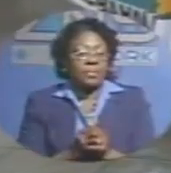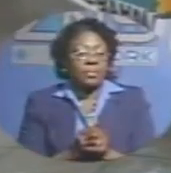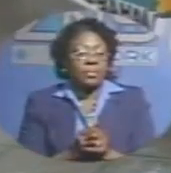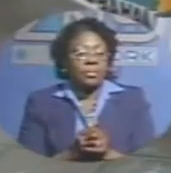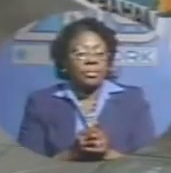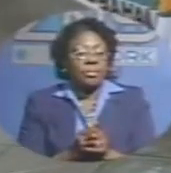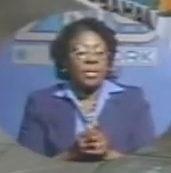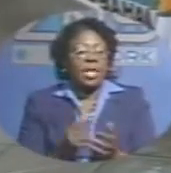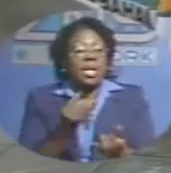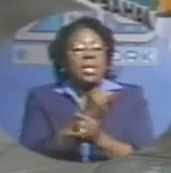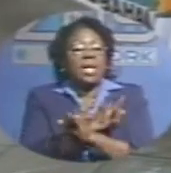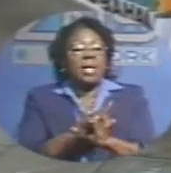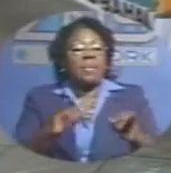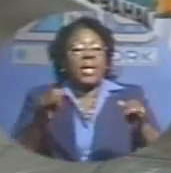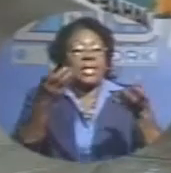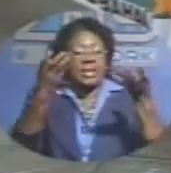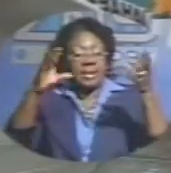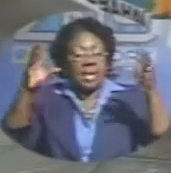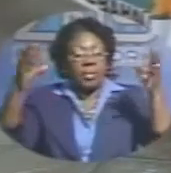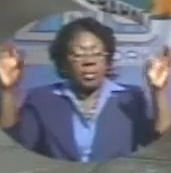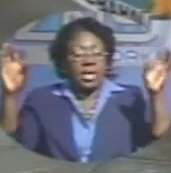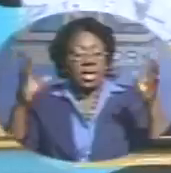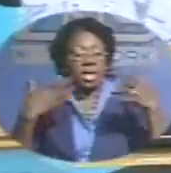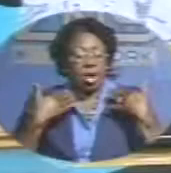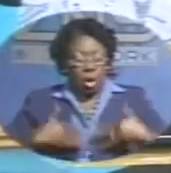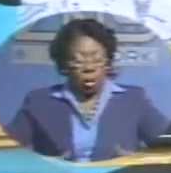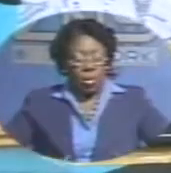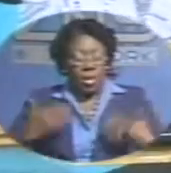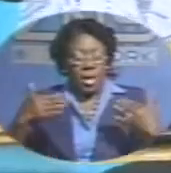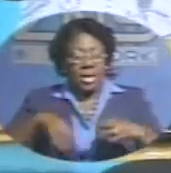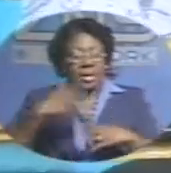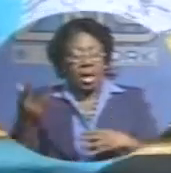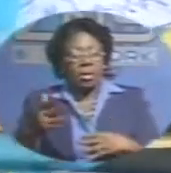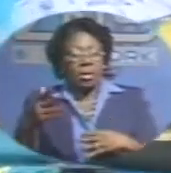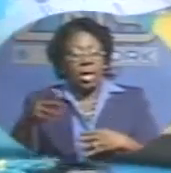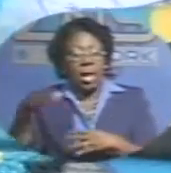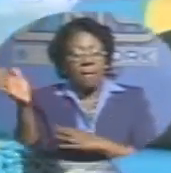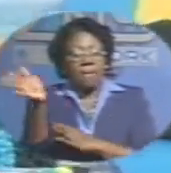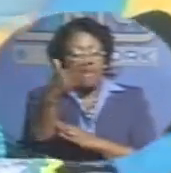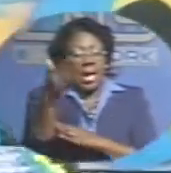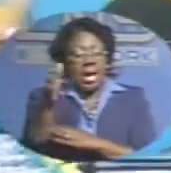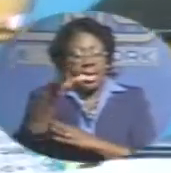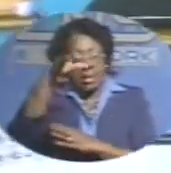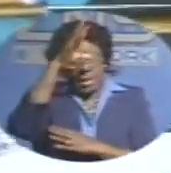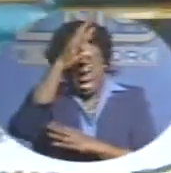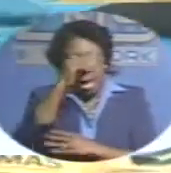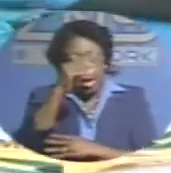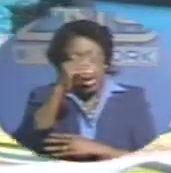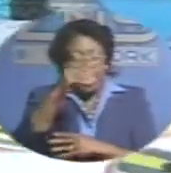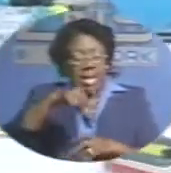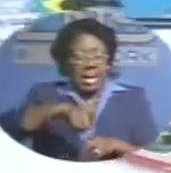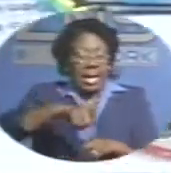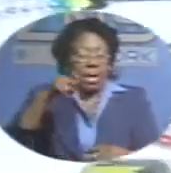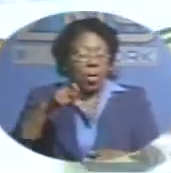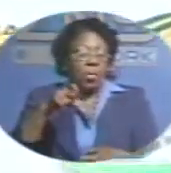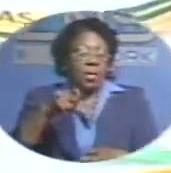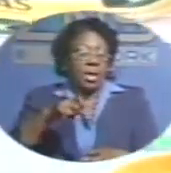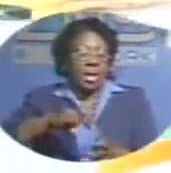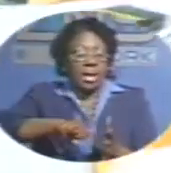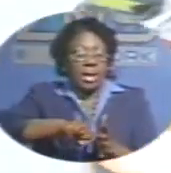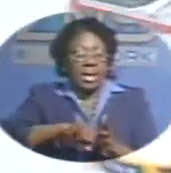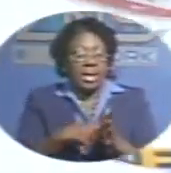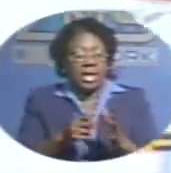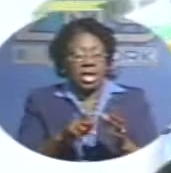The Independence celebration gear is out. Flags, hats, can openers, bracelets, keychains,